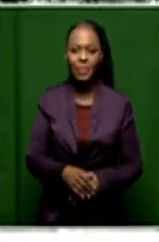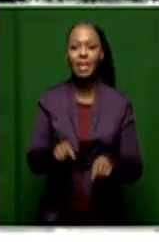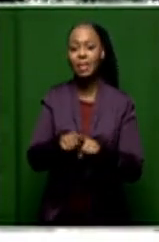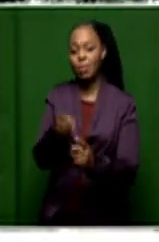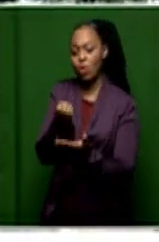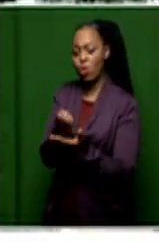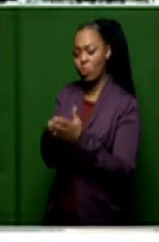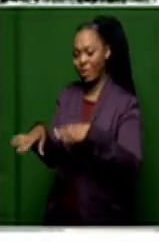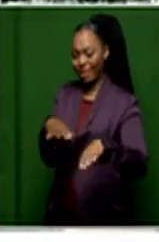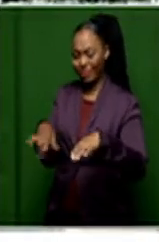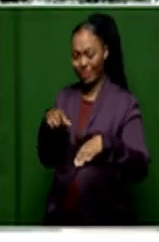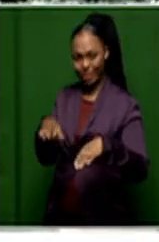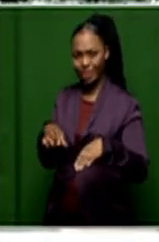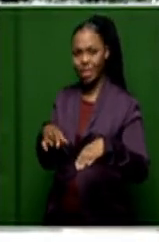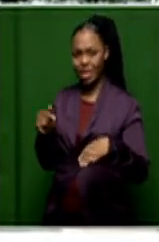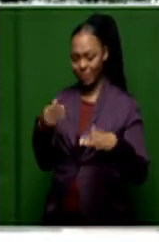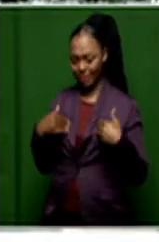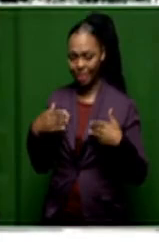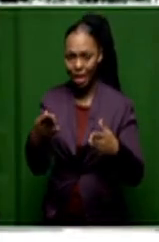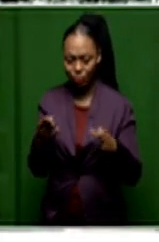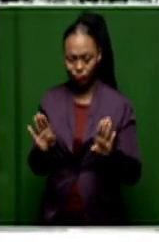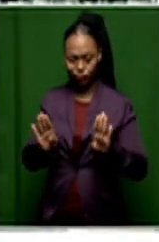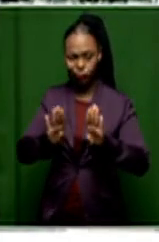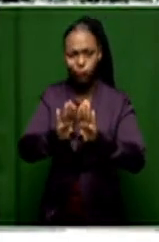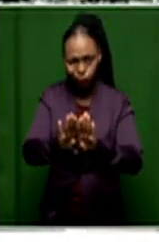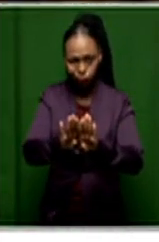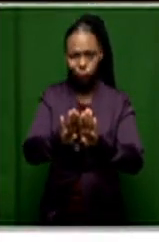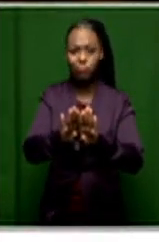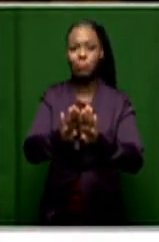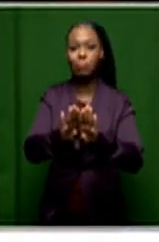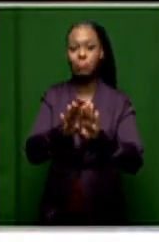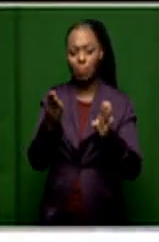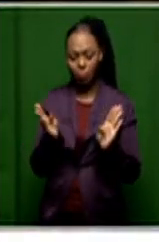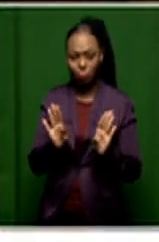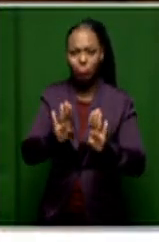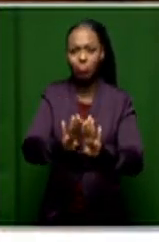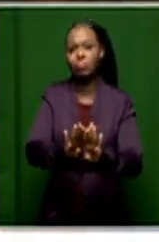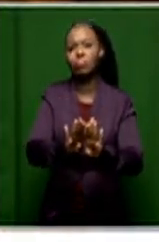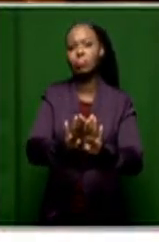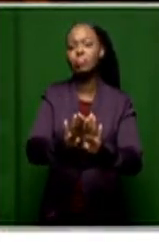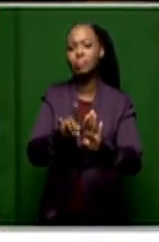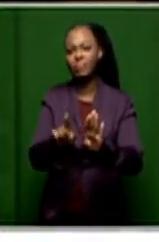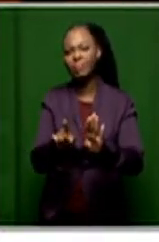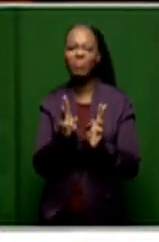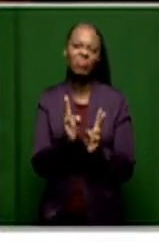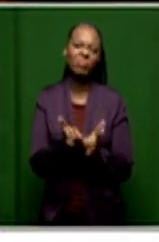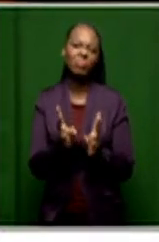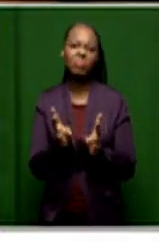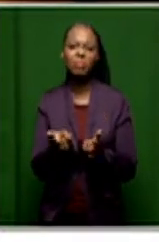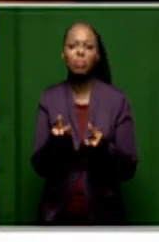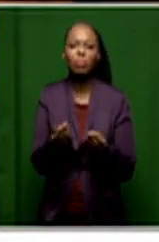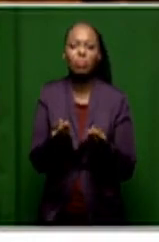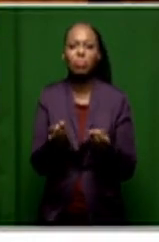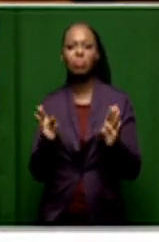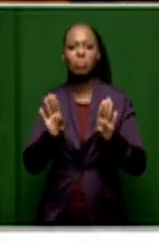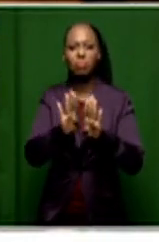we'd started off with the lockdowns kind of with a much milder form of lockdown, we would have done